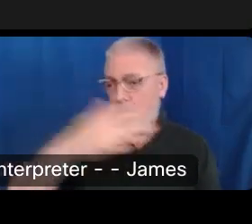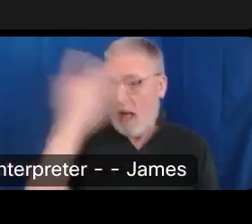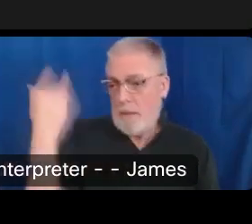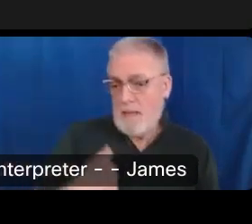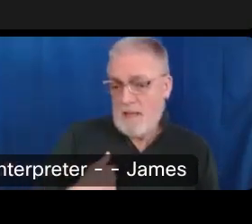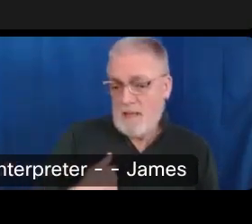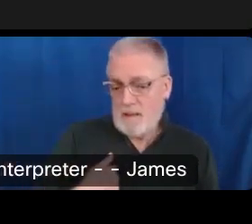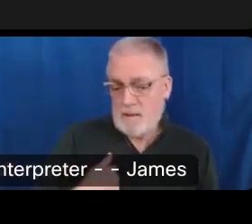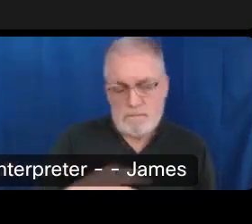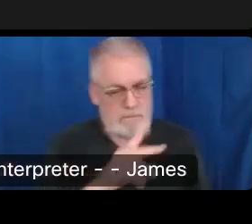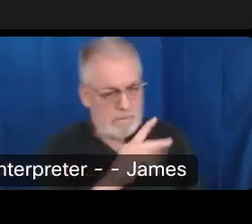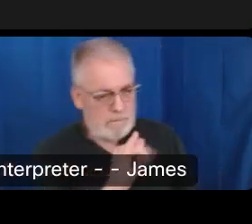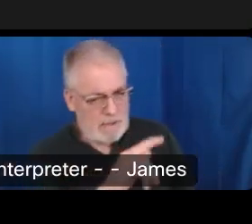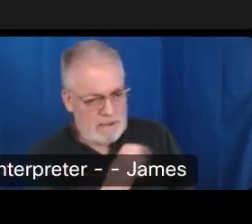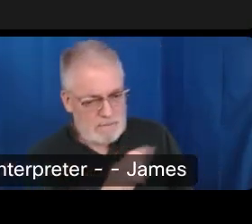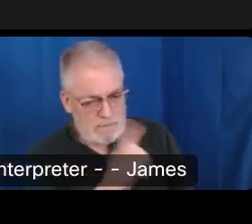Kate?